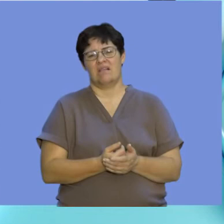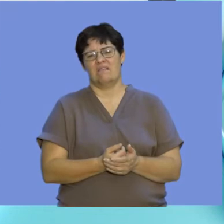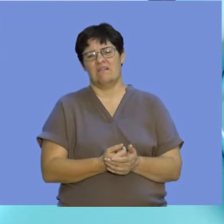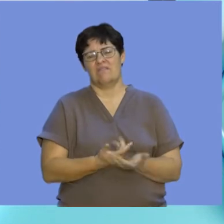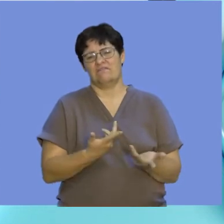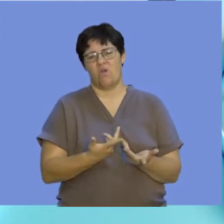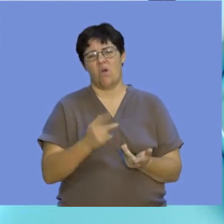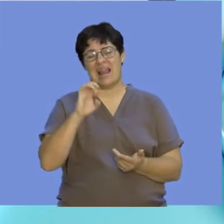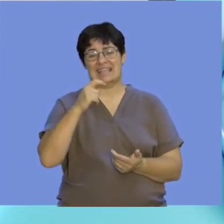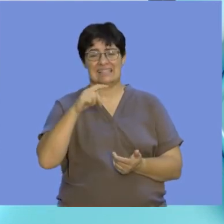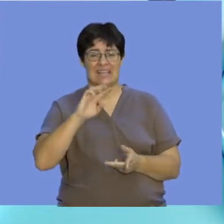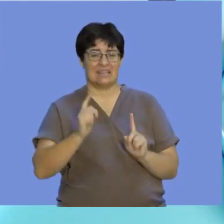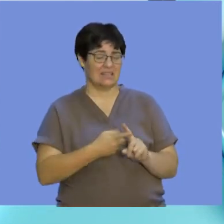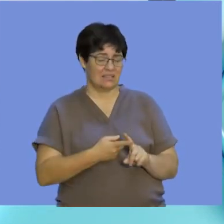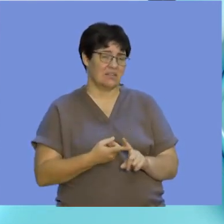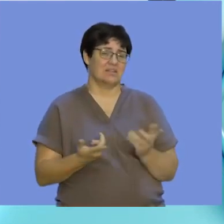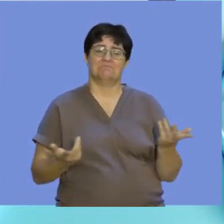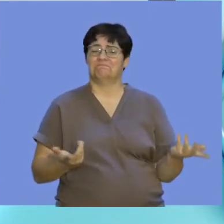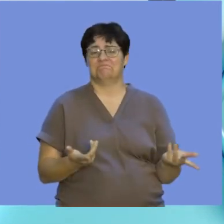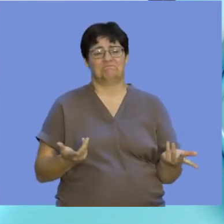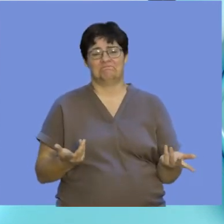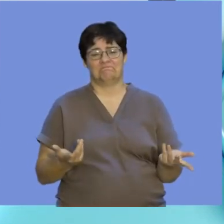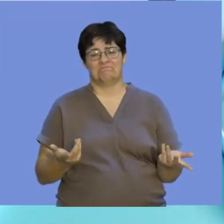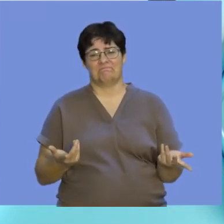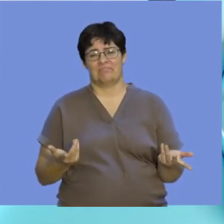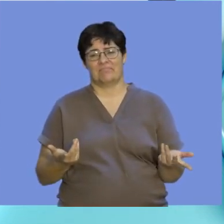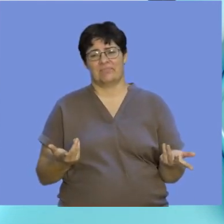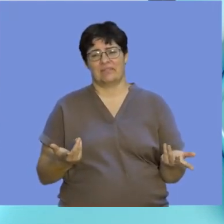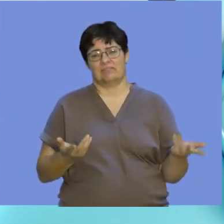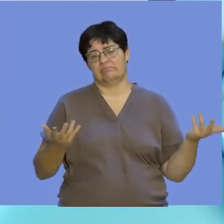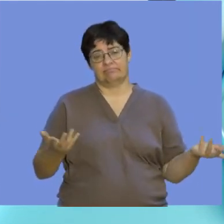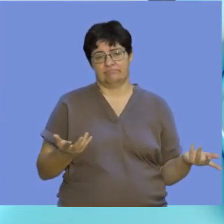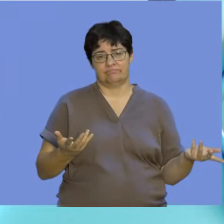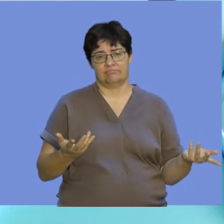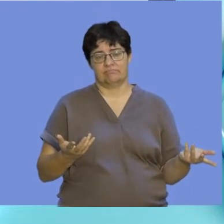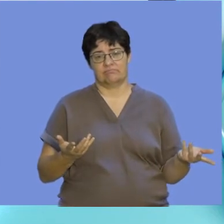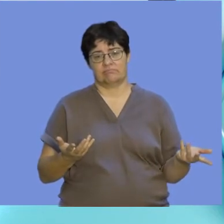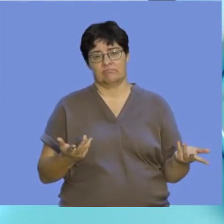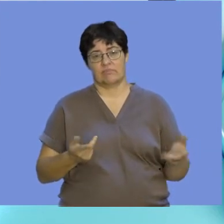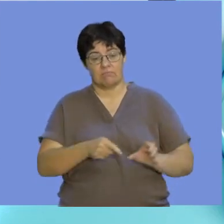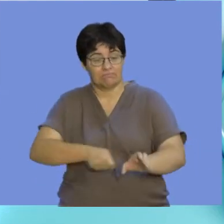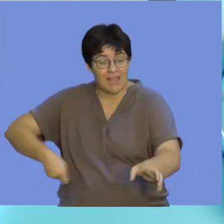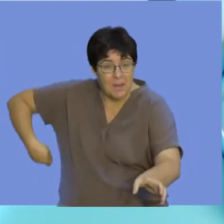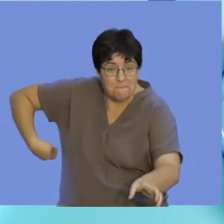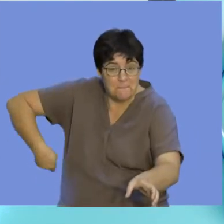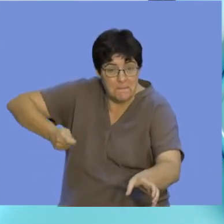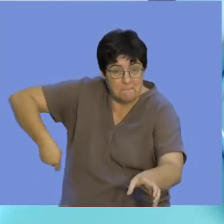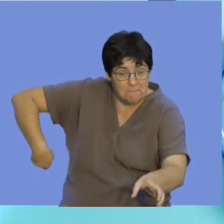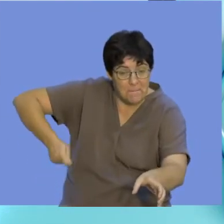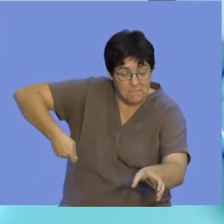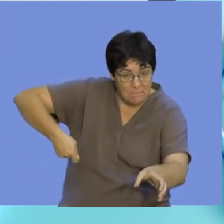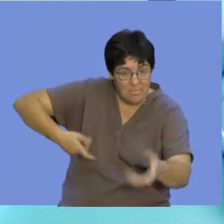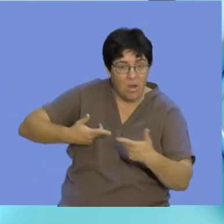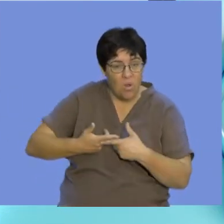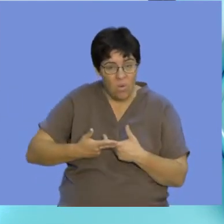an elastic collision is a collision where, so something like snooker balls on a snooker table, because they're